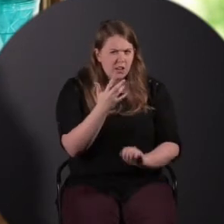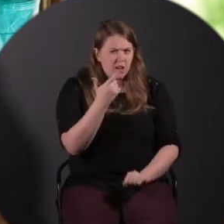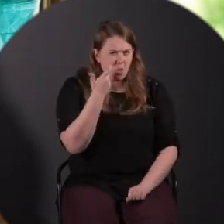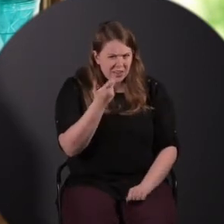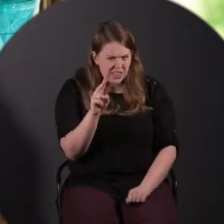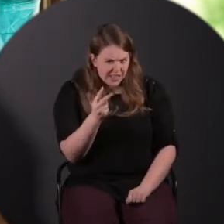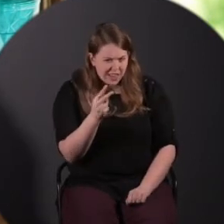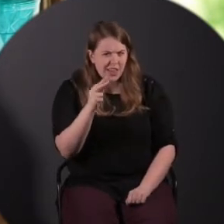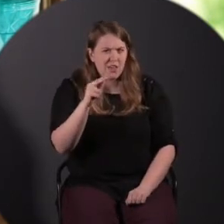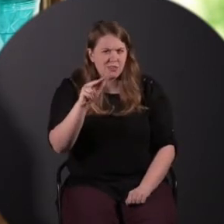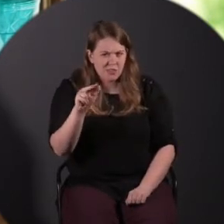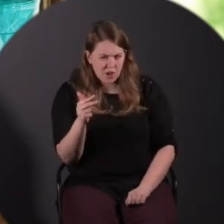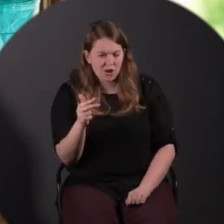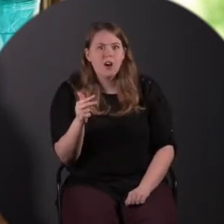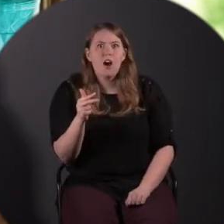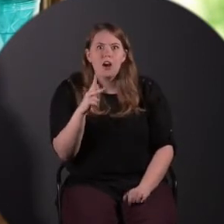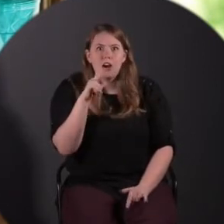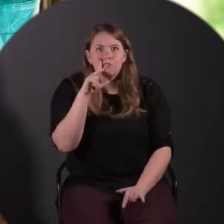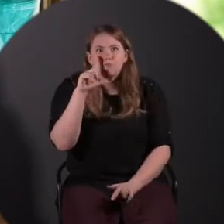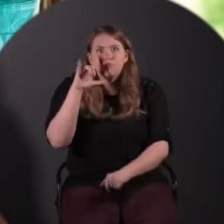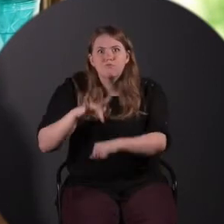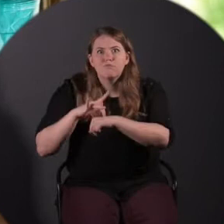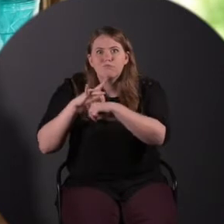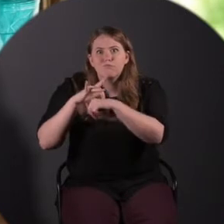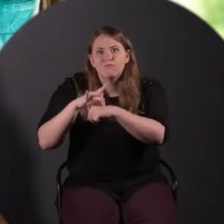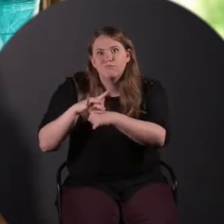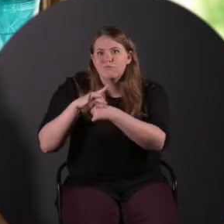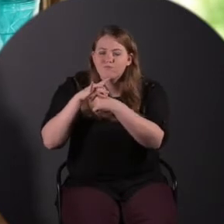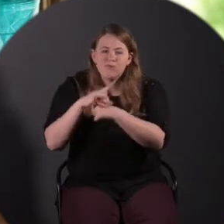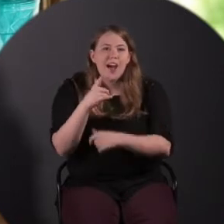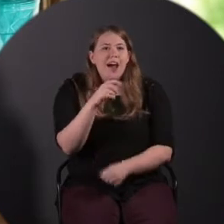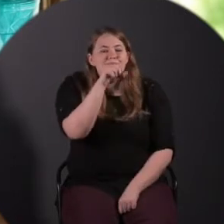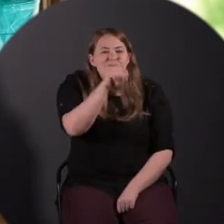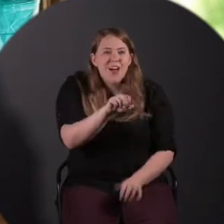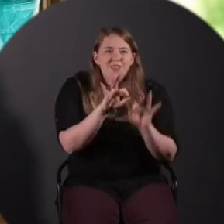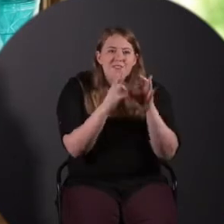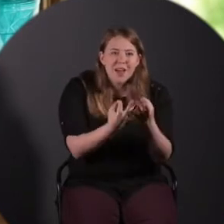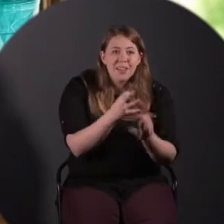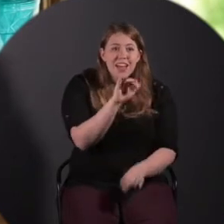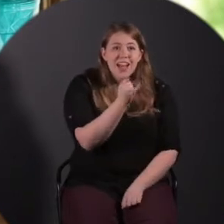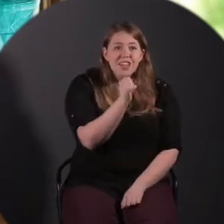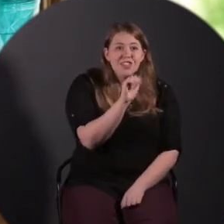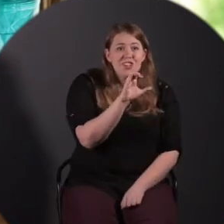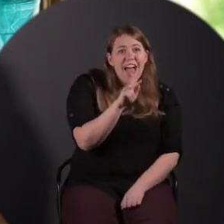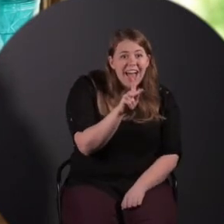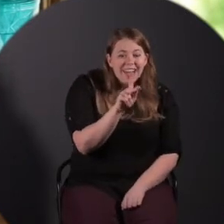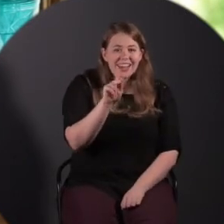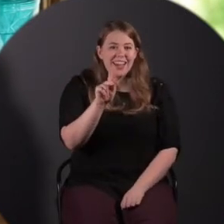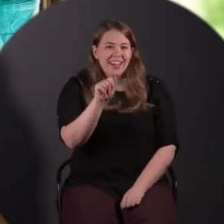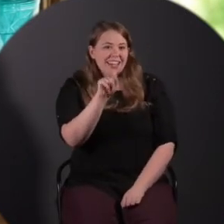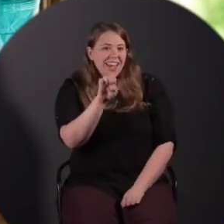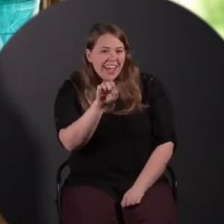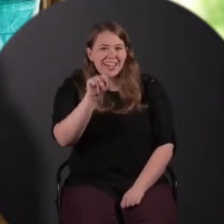the third, and I was hooked. I loved what was happening in the families. Jack, I loved watching Kate and Toby